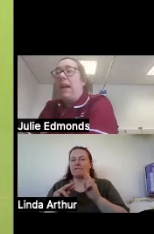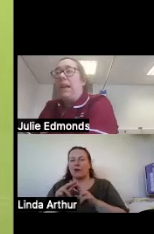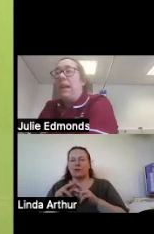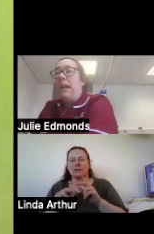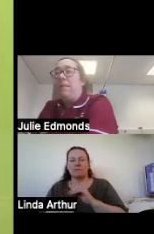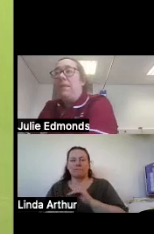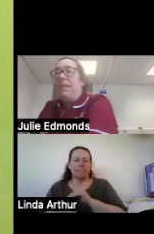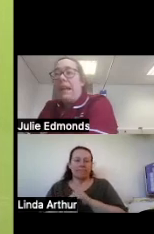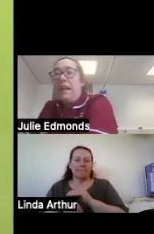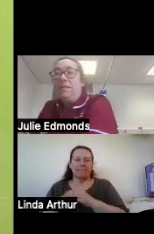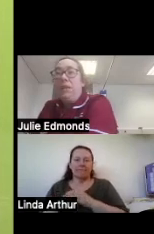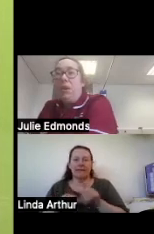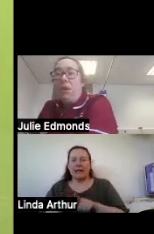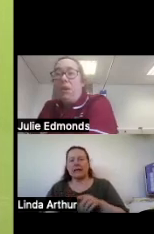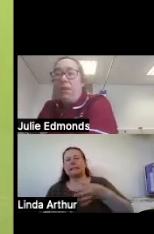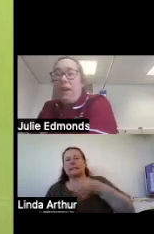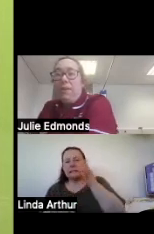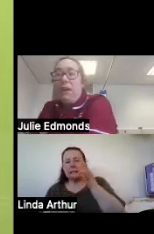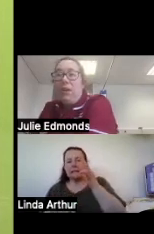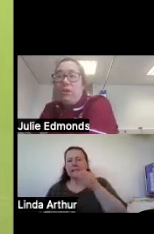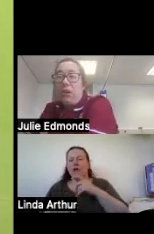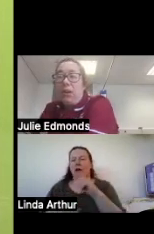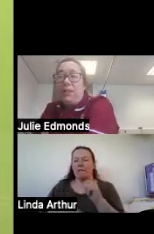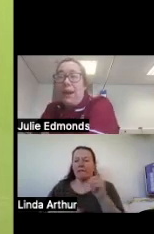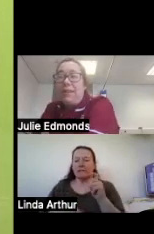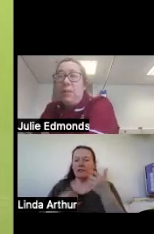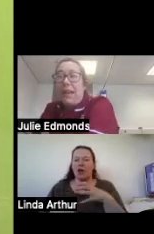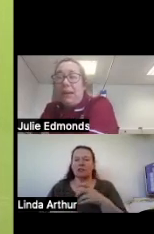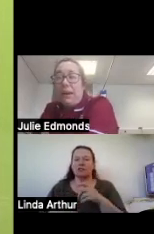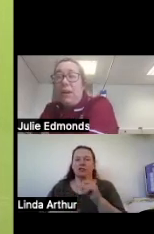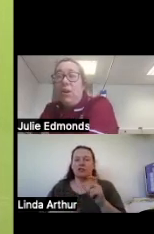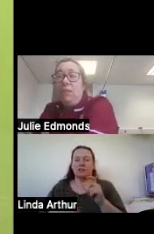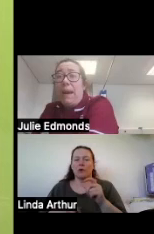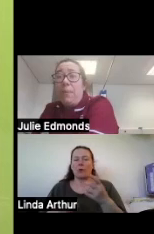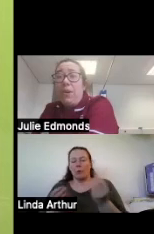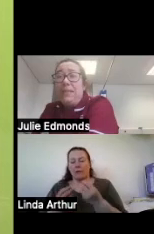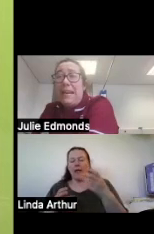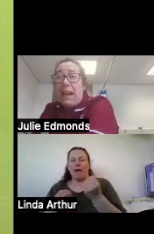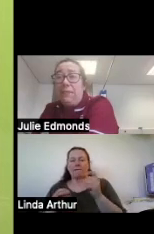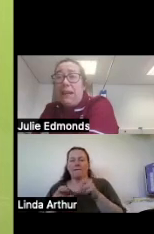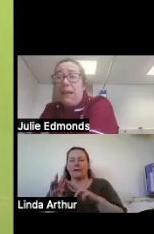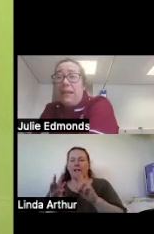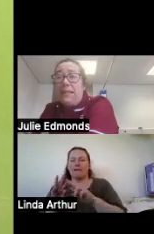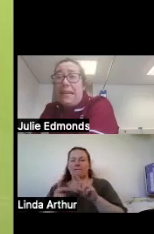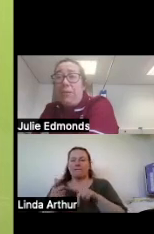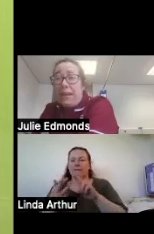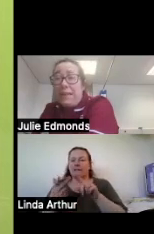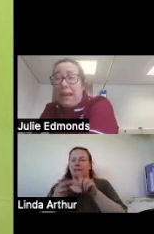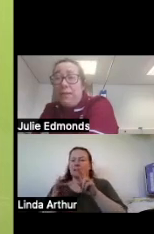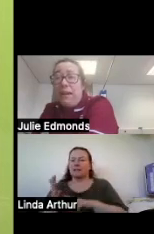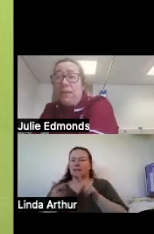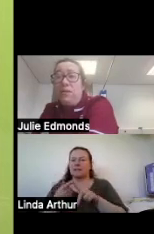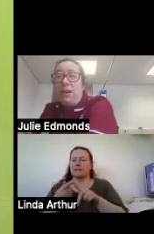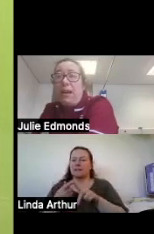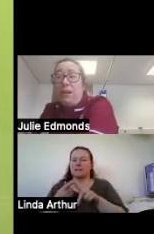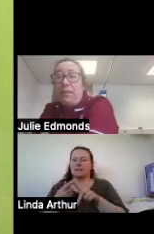are like tea, coffee, hot chocolate. So anything with caffeine. Remember, decaffeinated is decreased